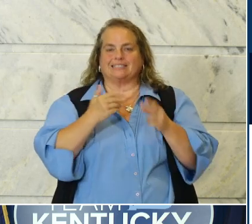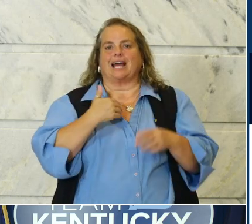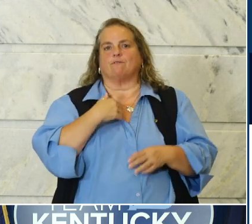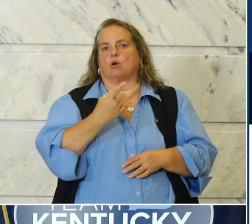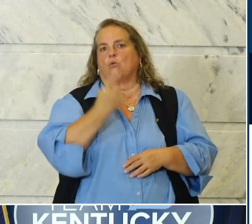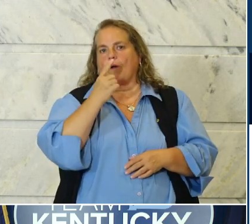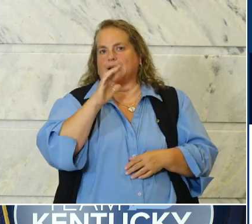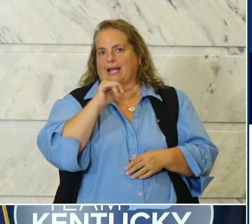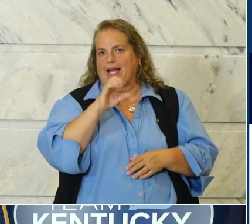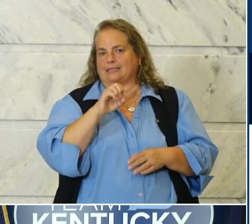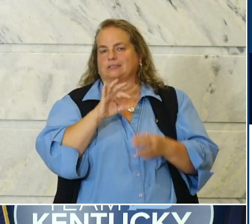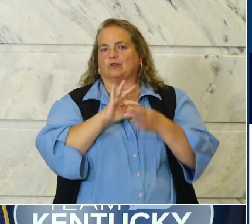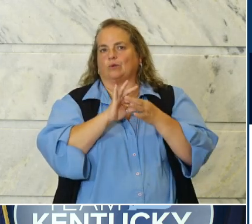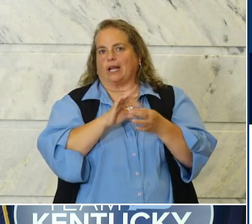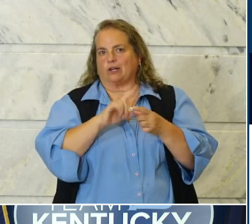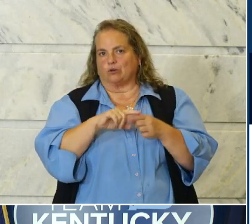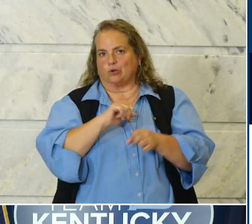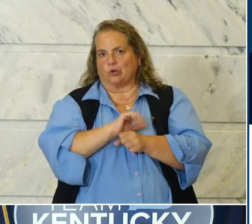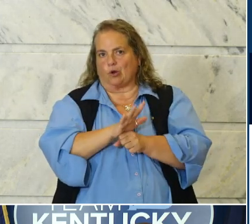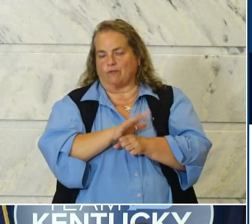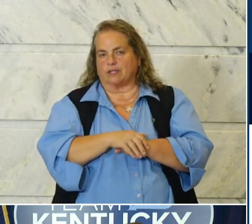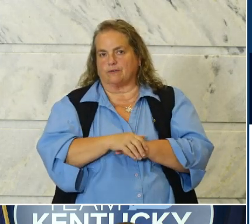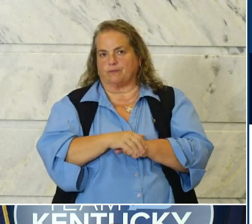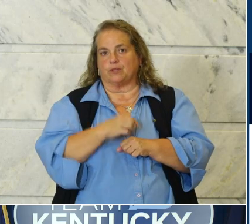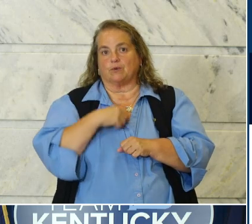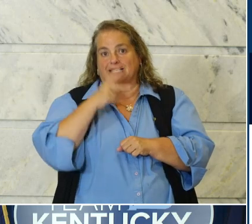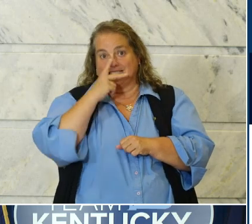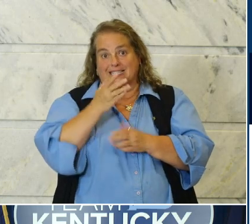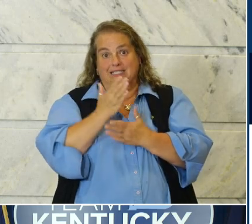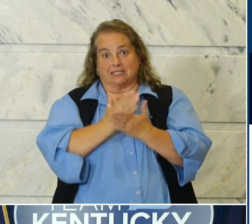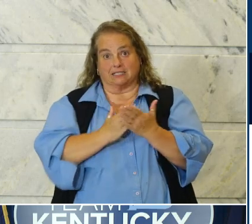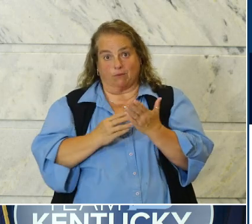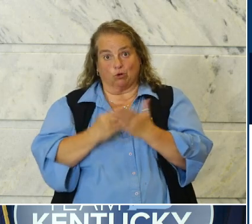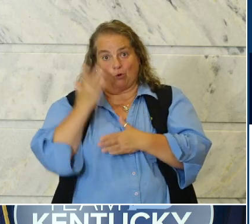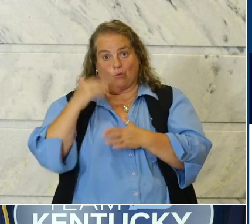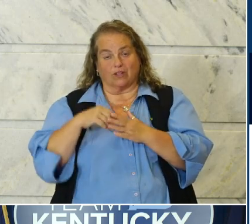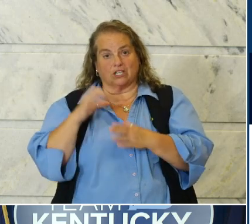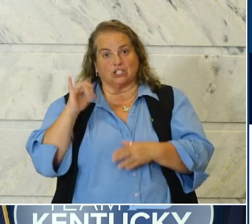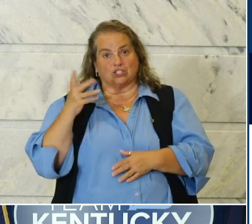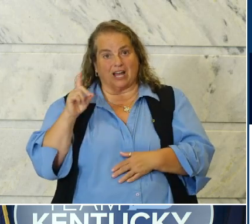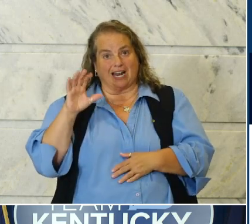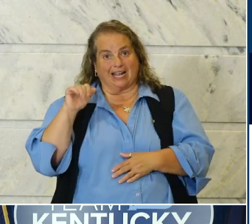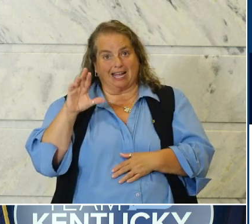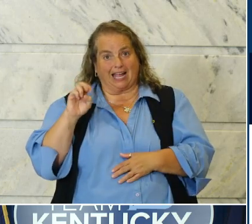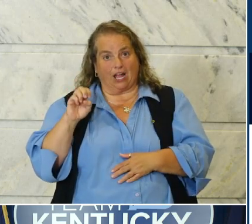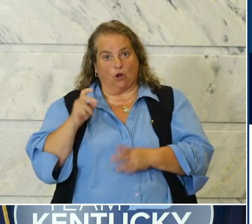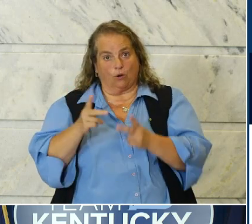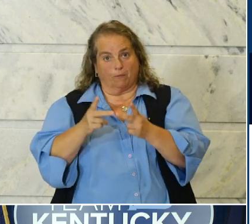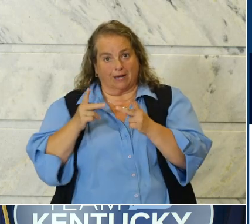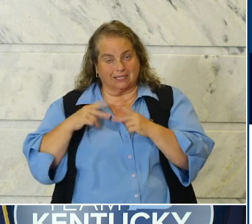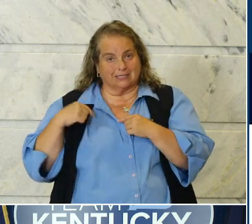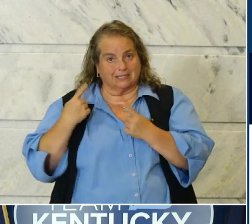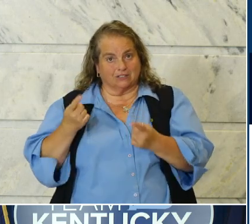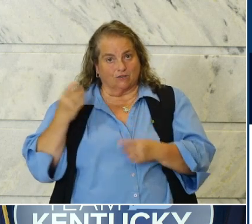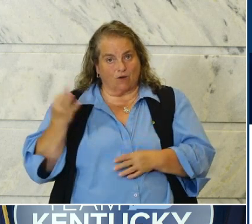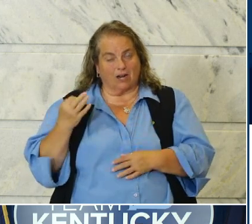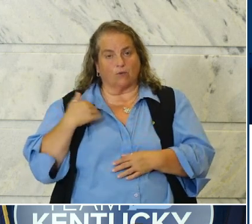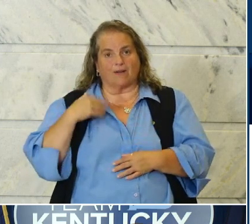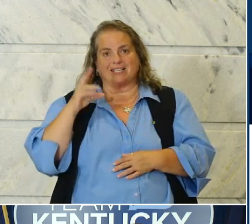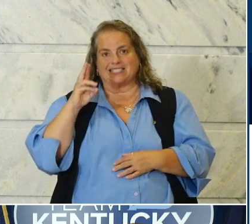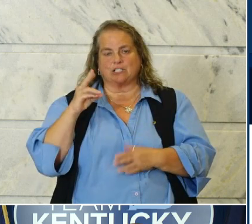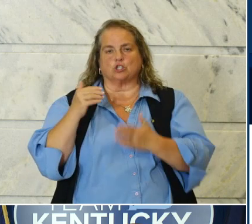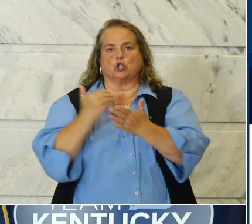case related to them. We're seeing some growth in child care facilities. Since Friday, we have 6